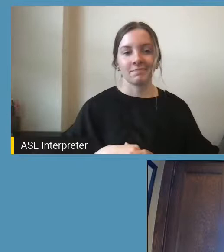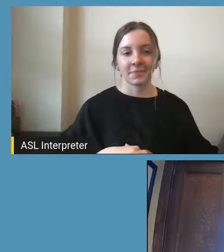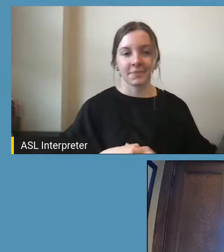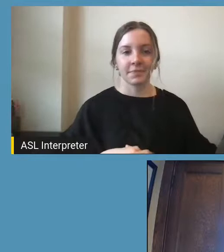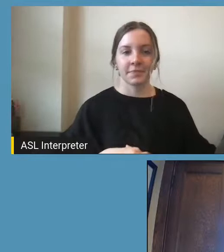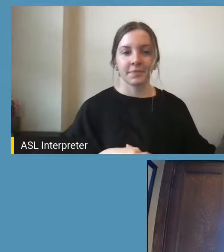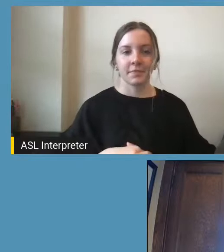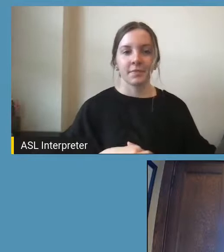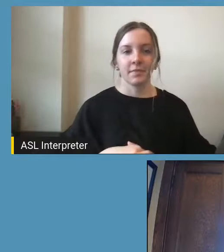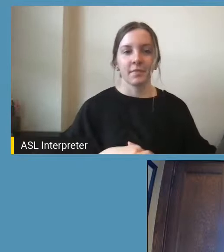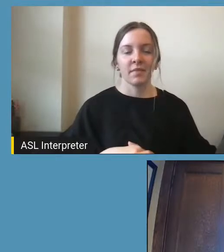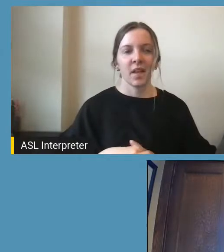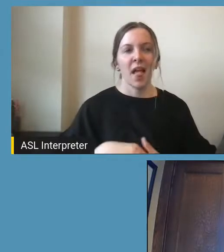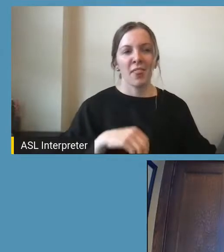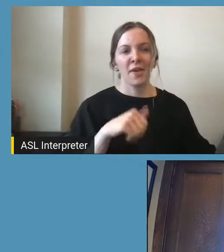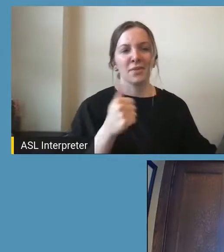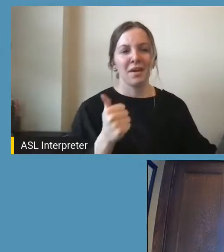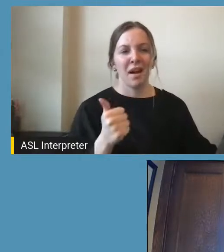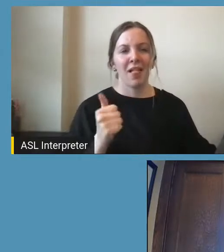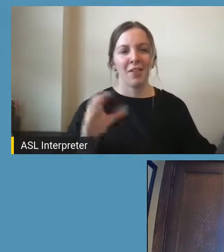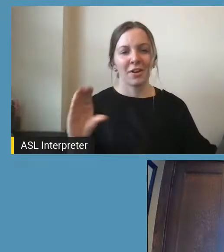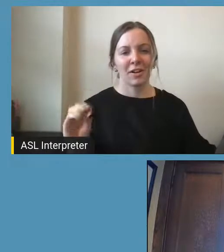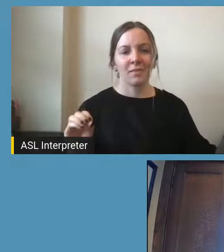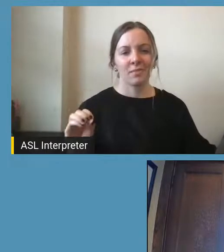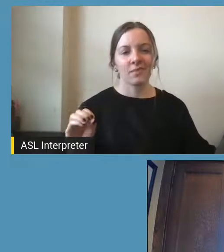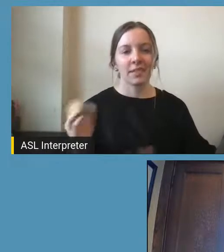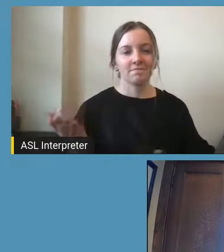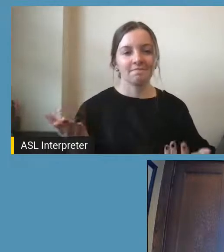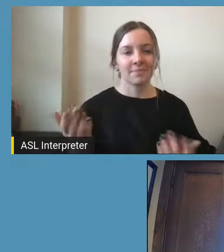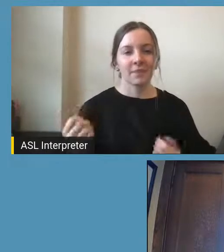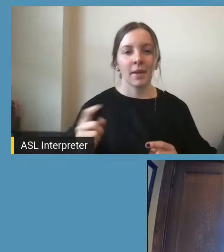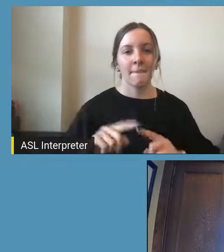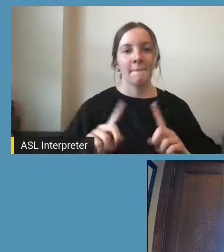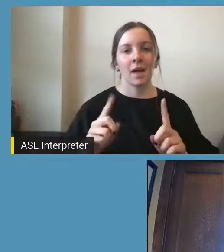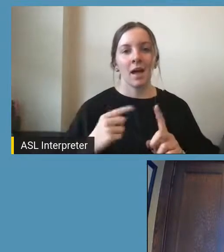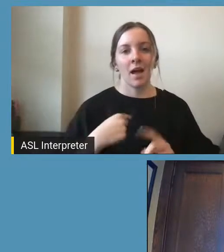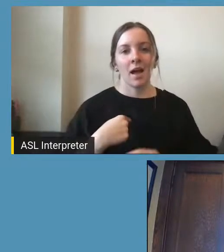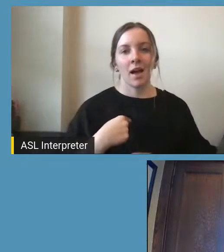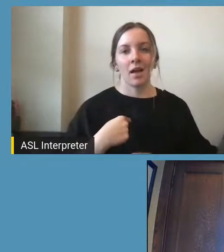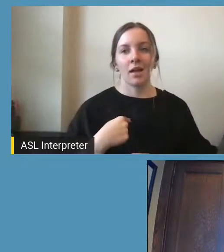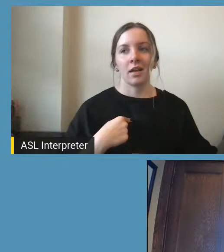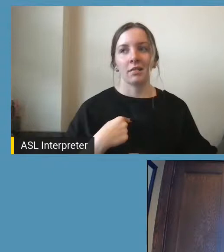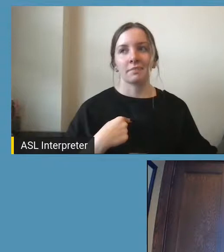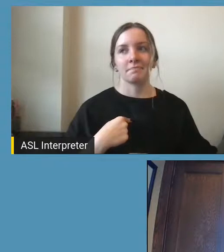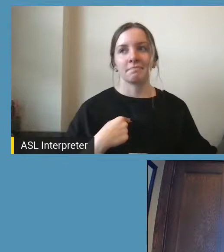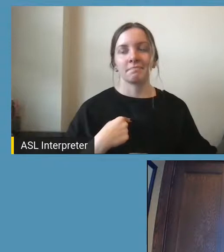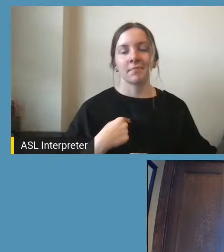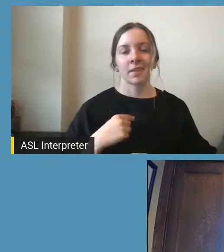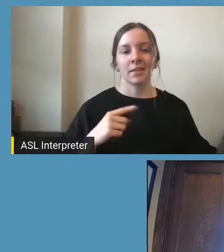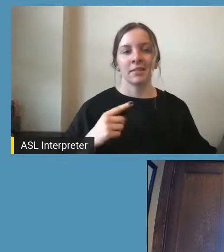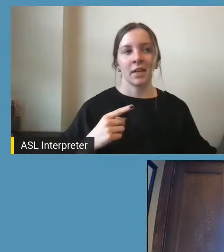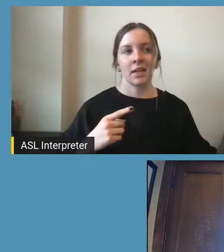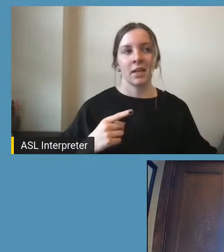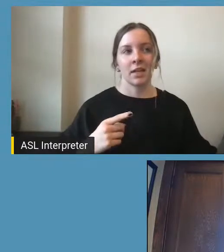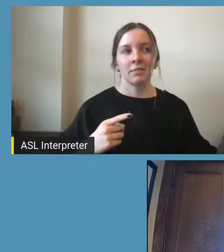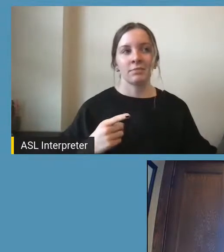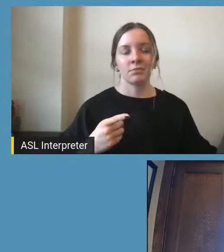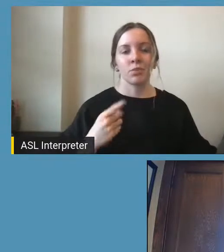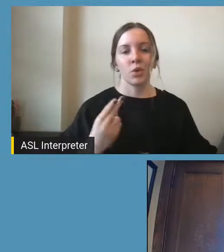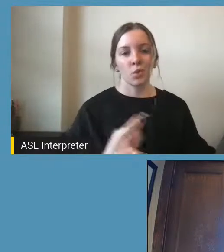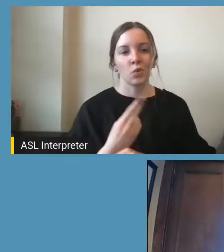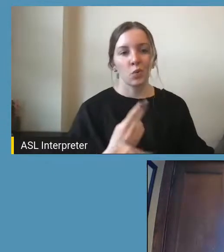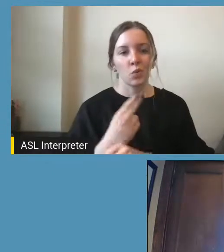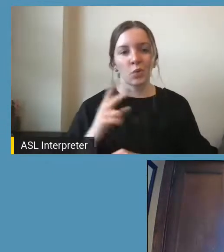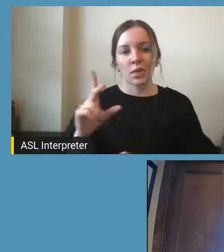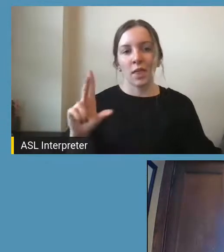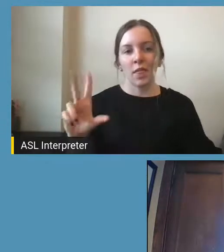scanning companies out there, but the reason I'd probably push 3D Look firstly is because I'm working with them, or I have worked